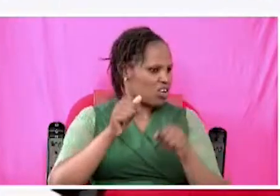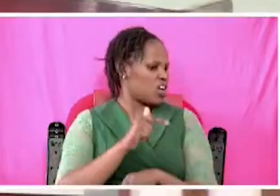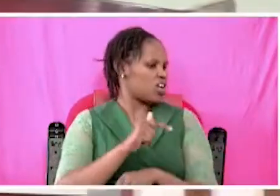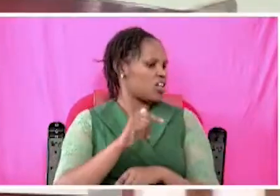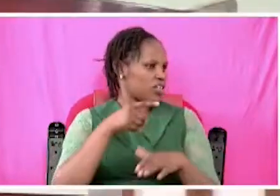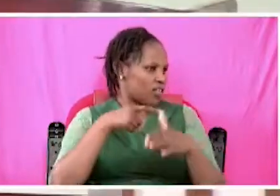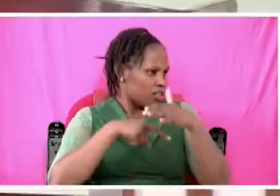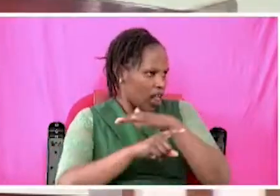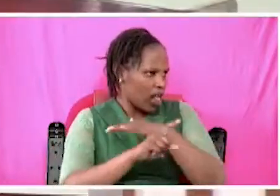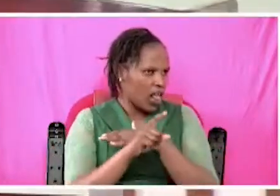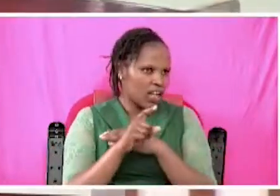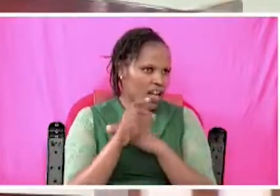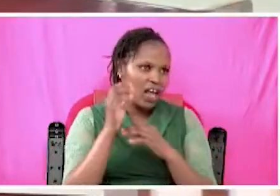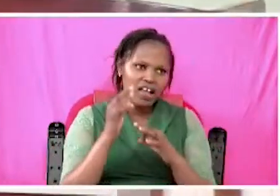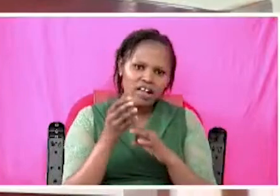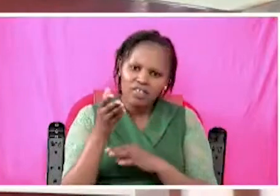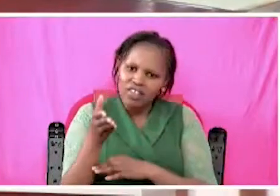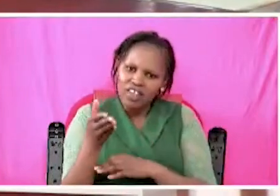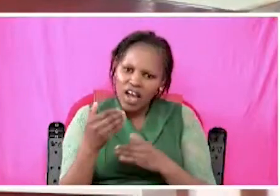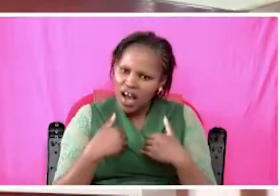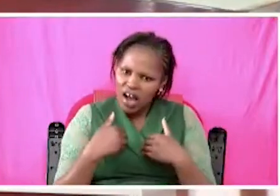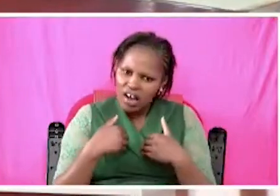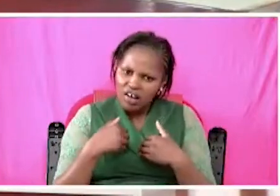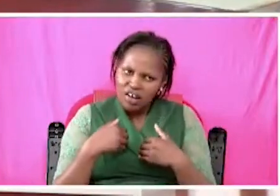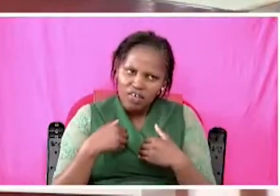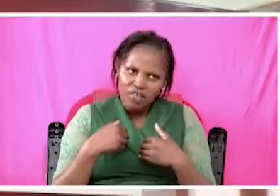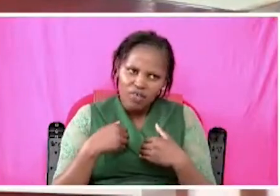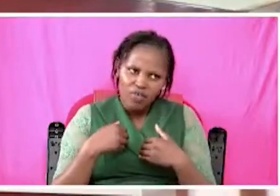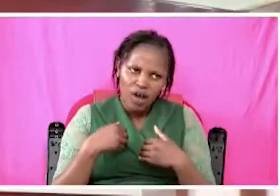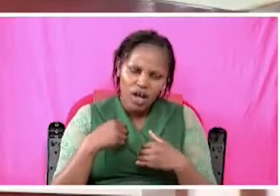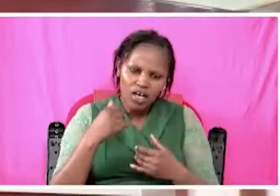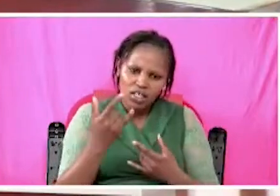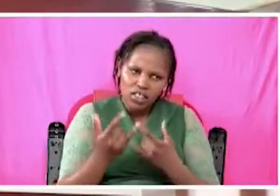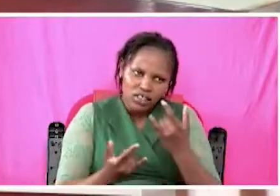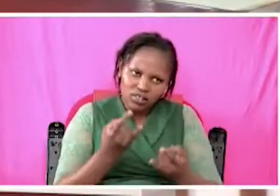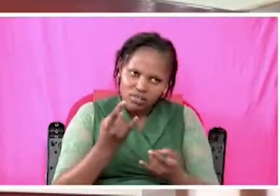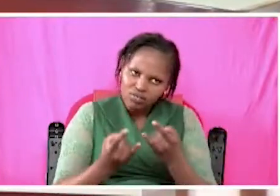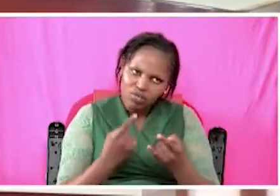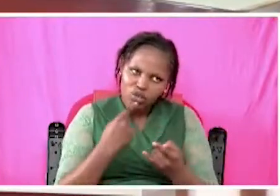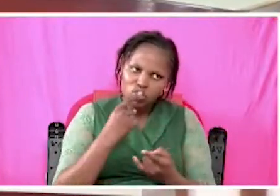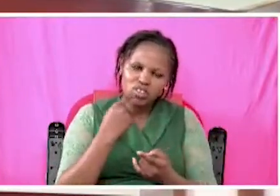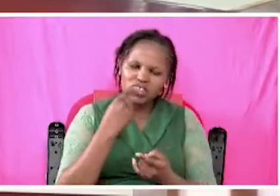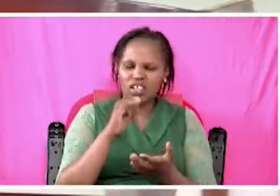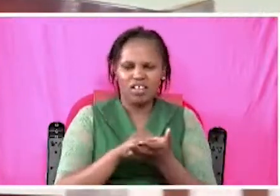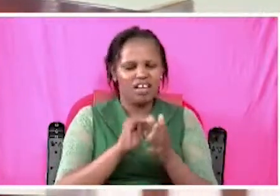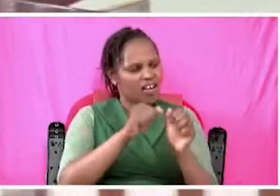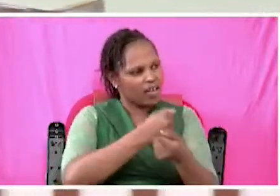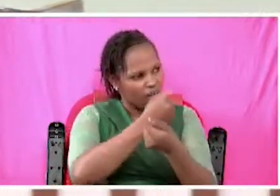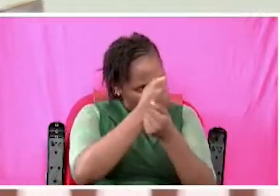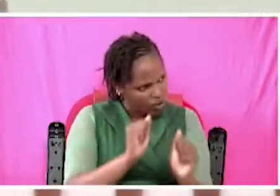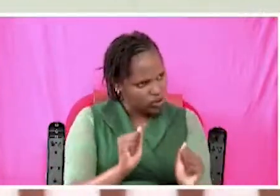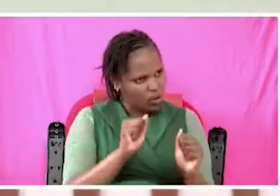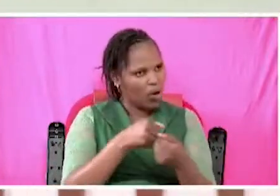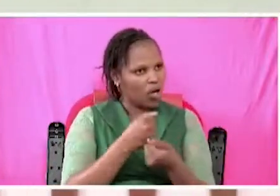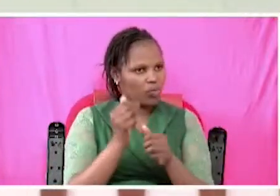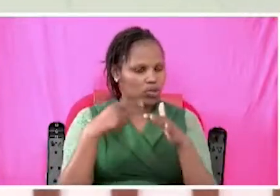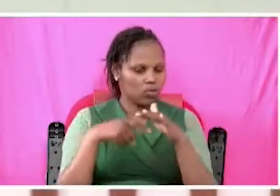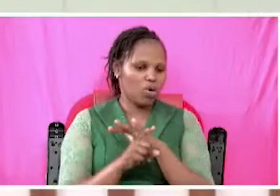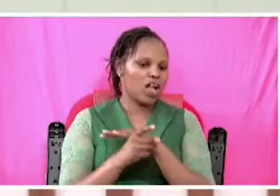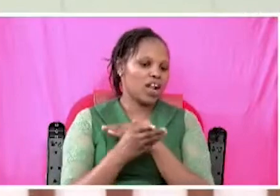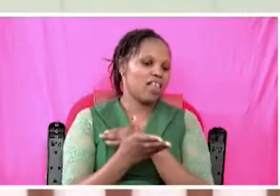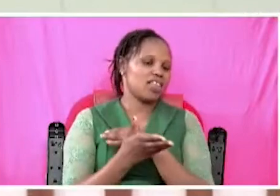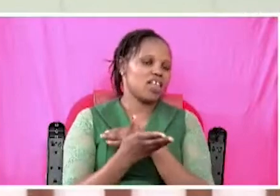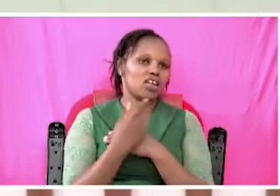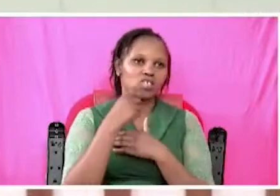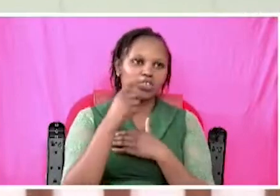if there is a spider's web? It is impossible, so he cannot be here. Let's keep going forward so that